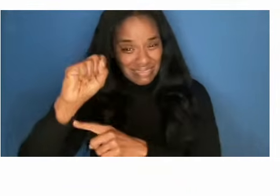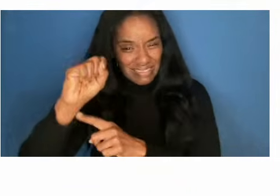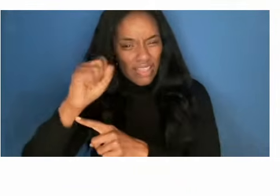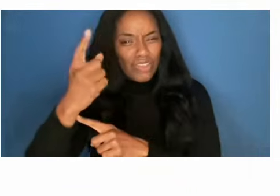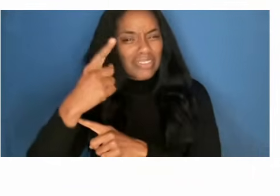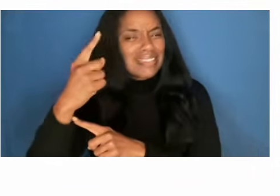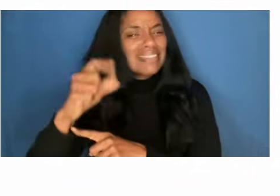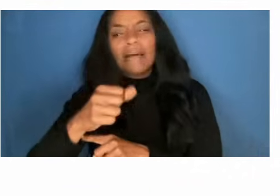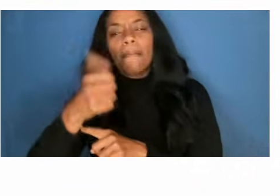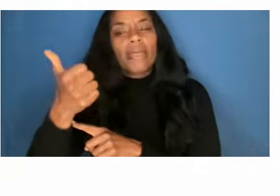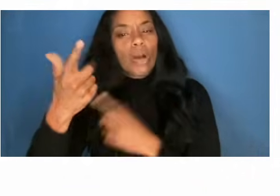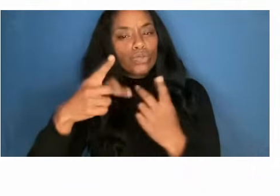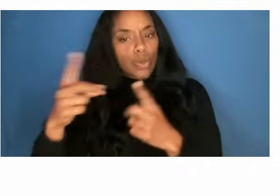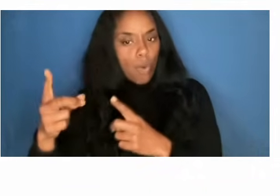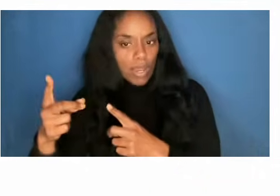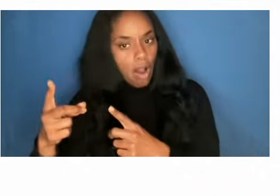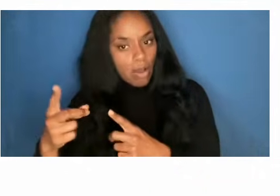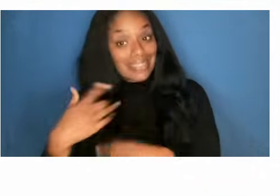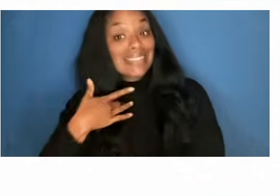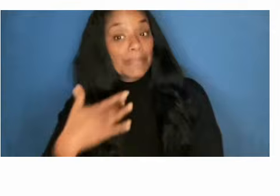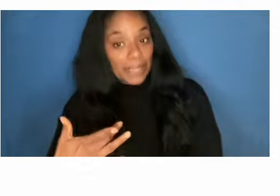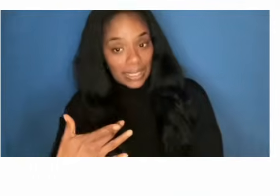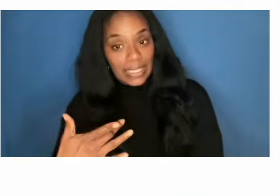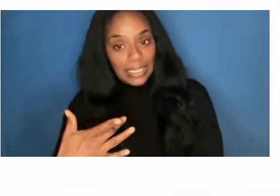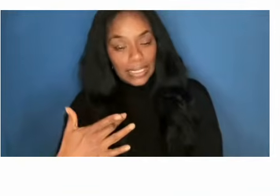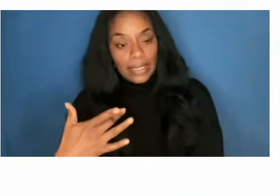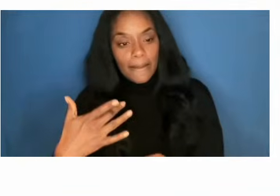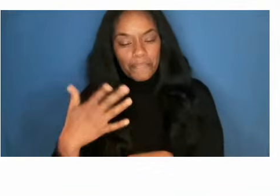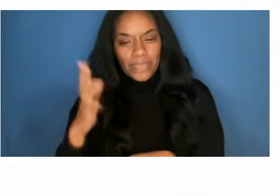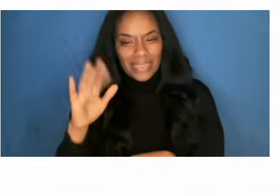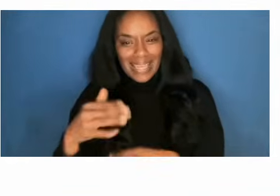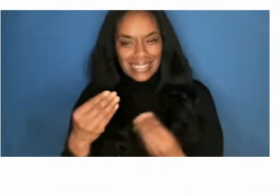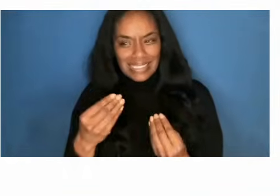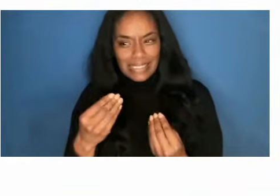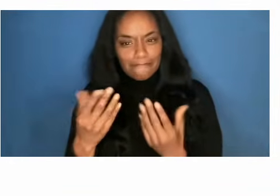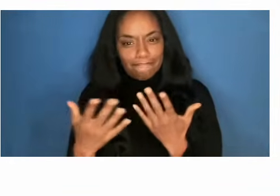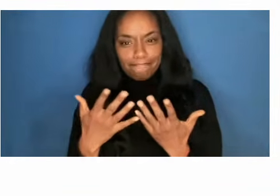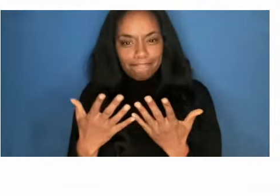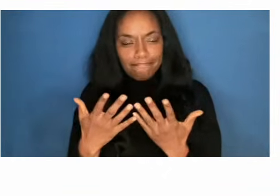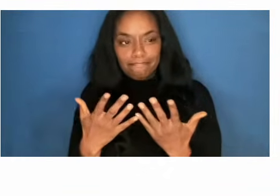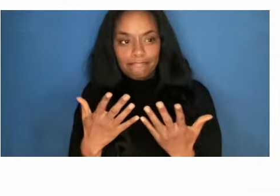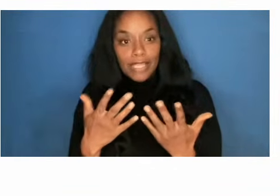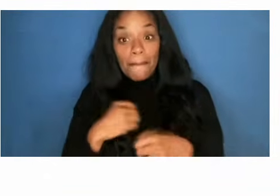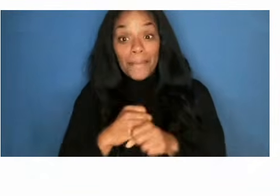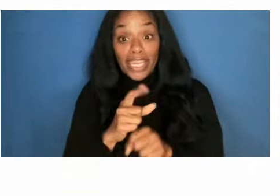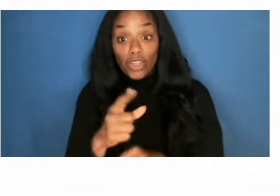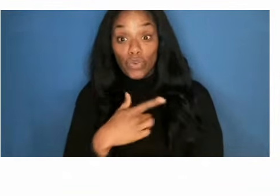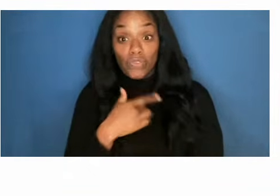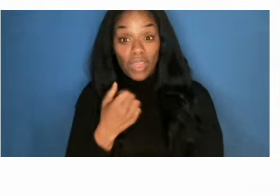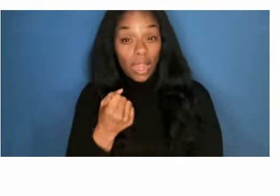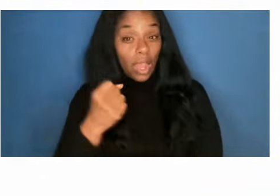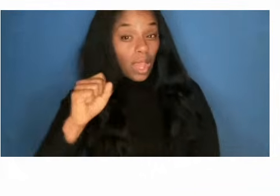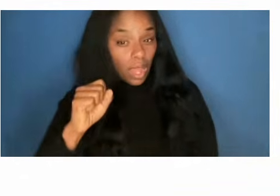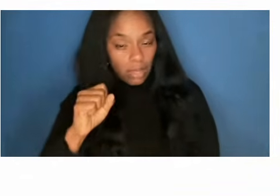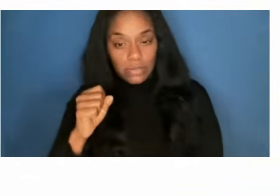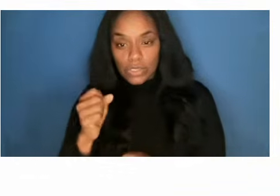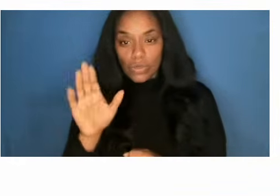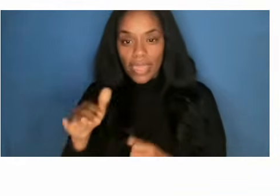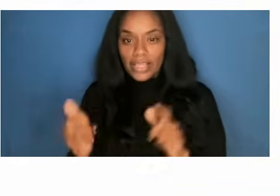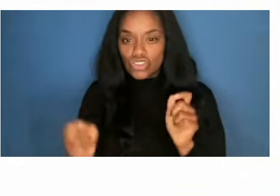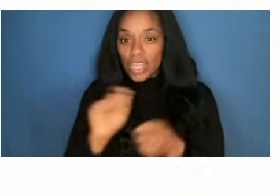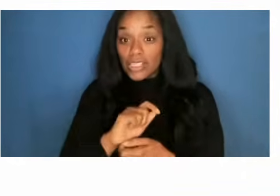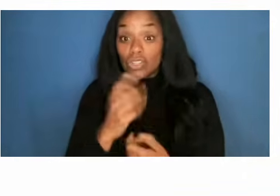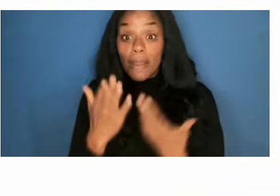usually, um that's feeding that resistance to whatever change it is. You know what I mean? Fear of